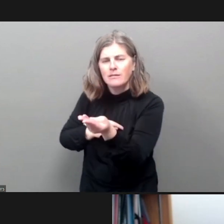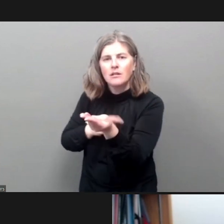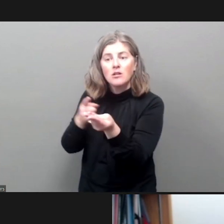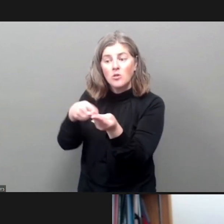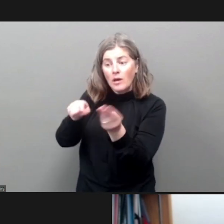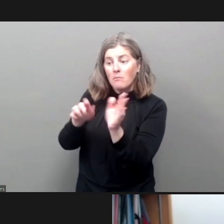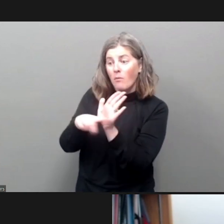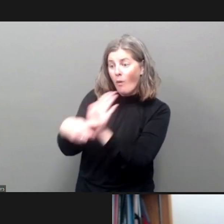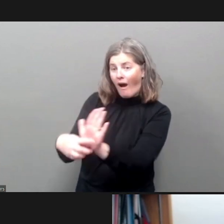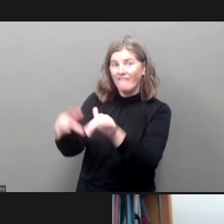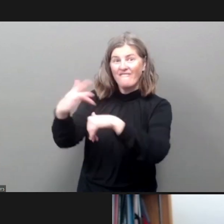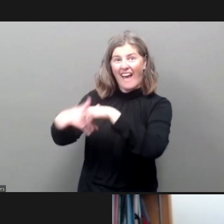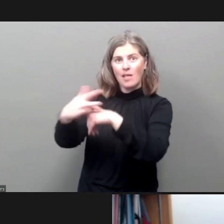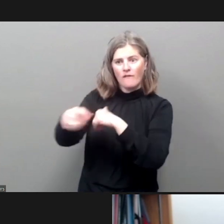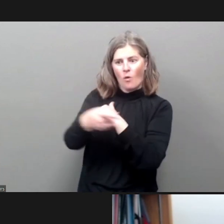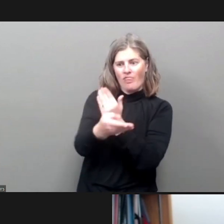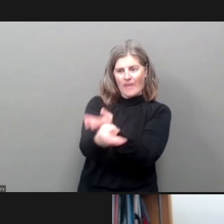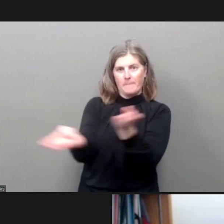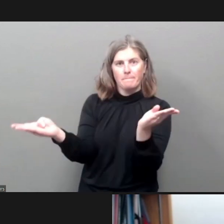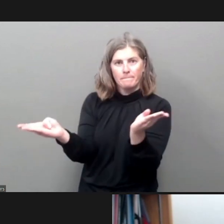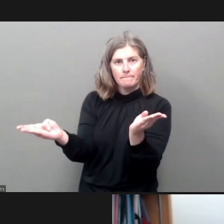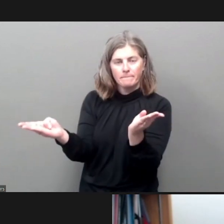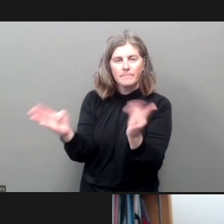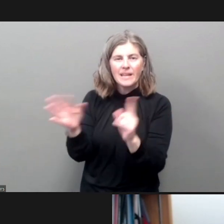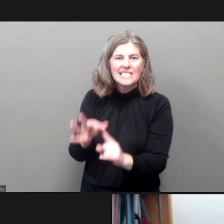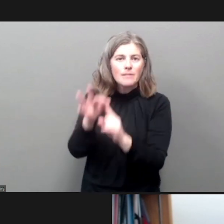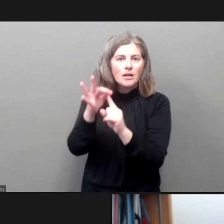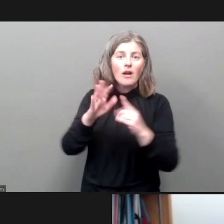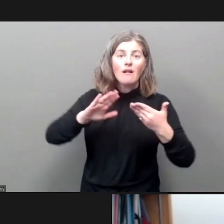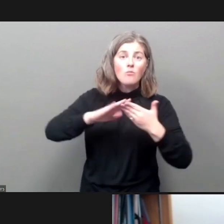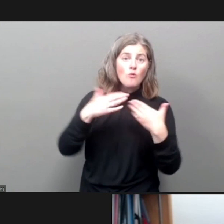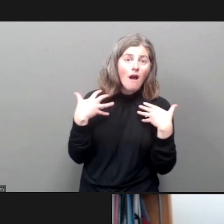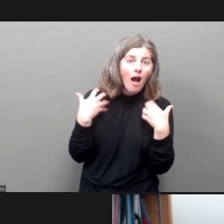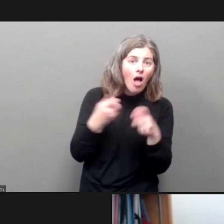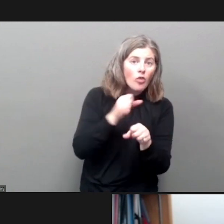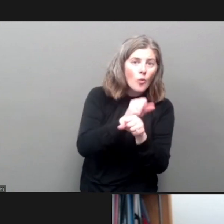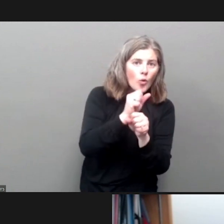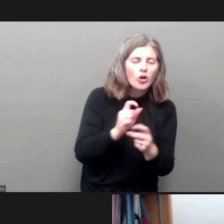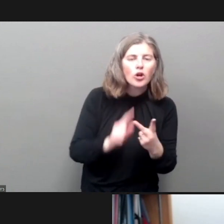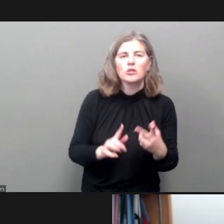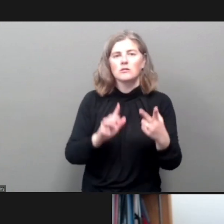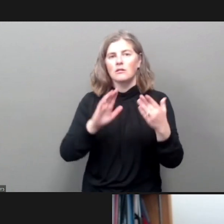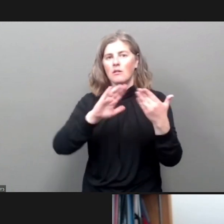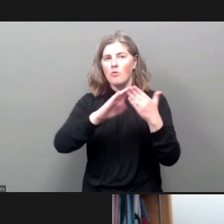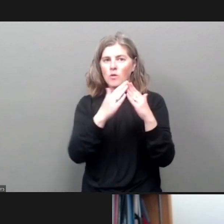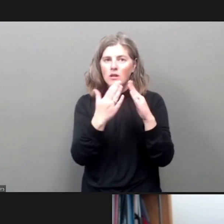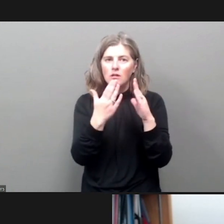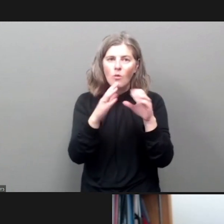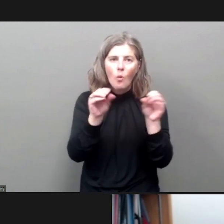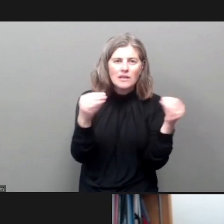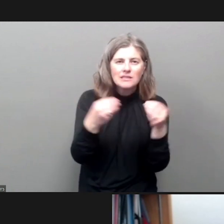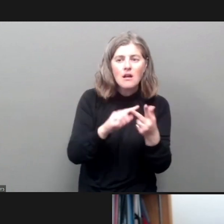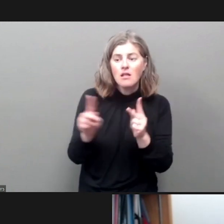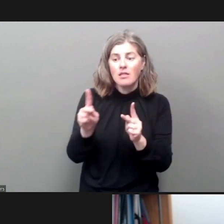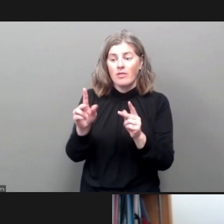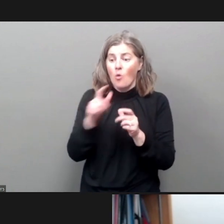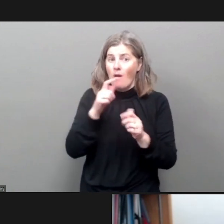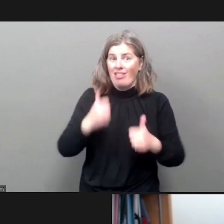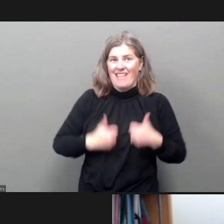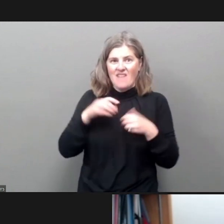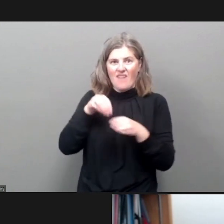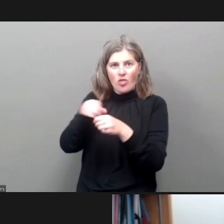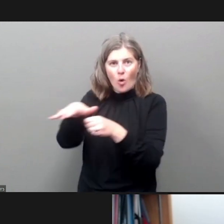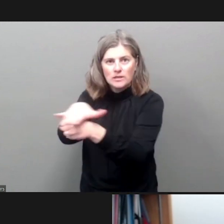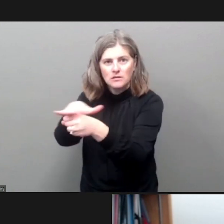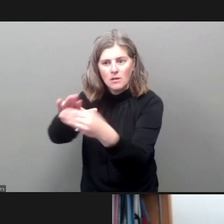accessible to people, especially community health workers, community organizations, people in their own communities who can then share